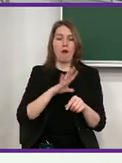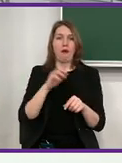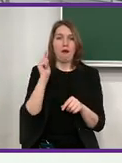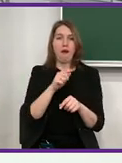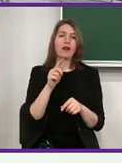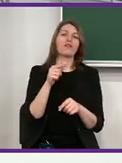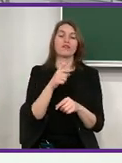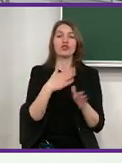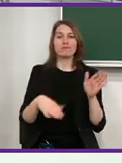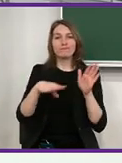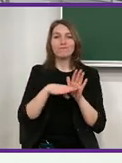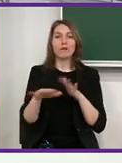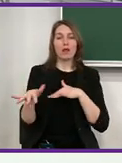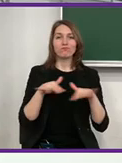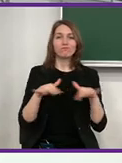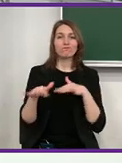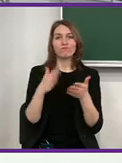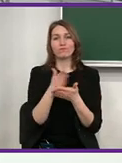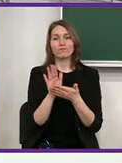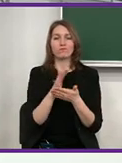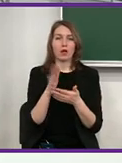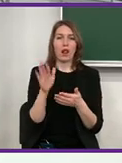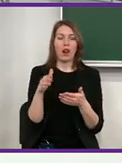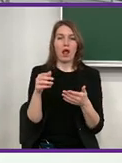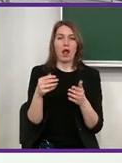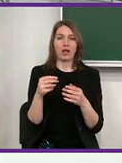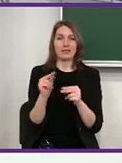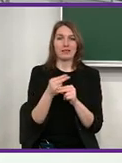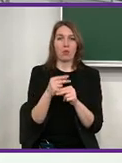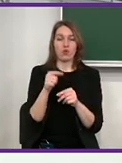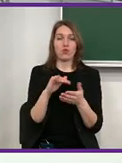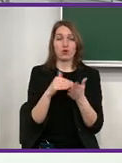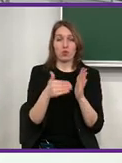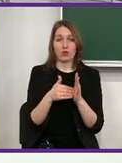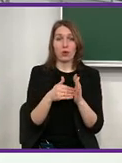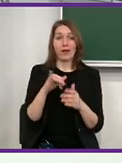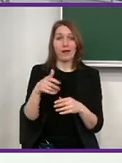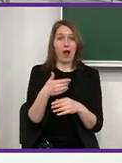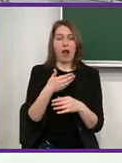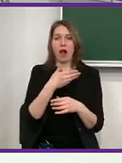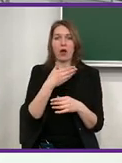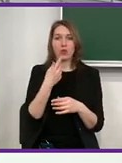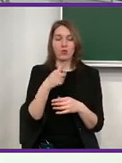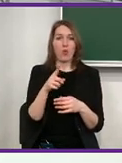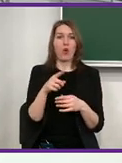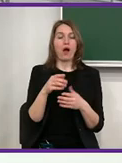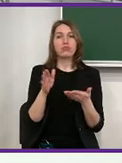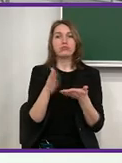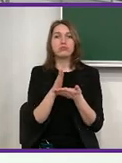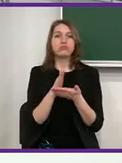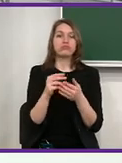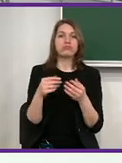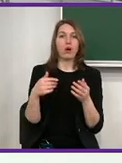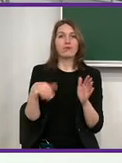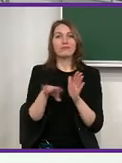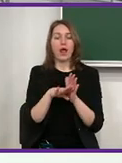and foremost, we expect that the company will engage to make sure that this situation can be rectified,